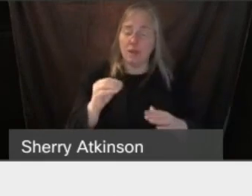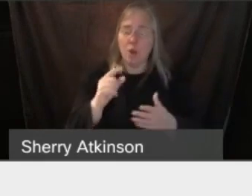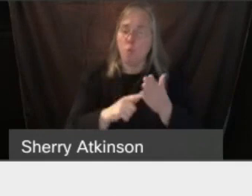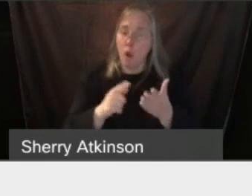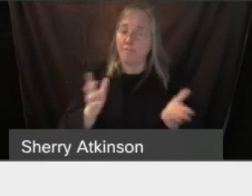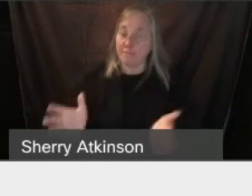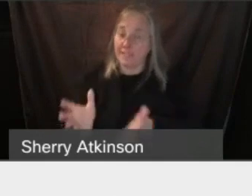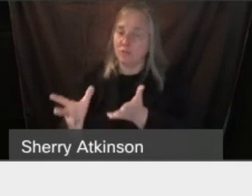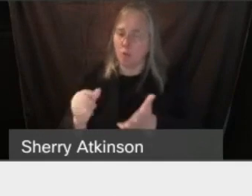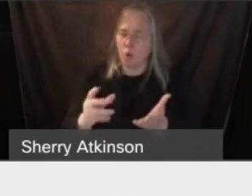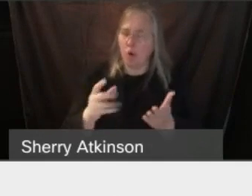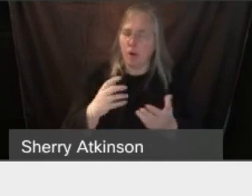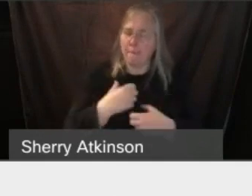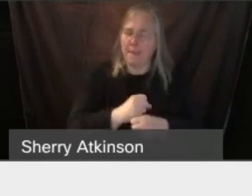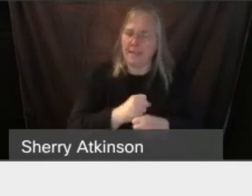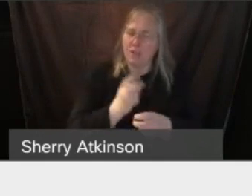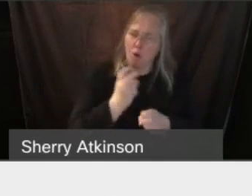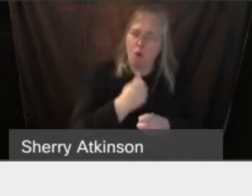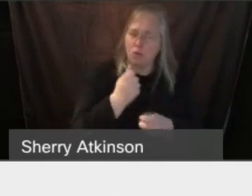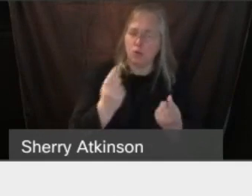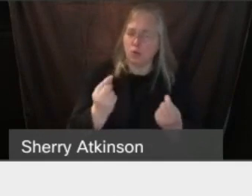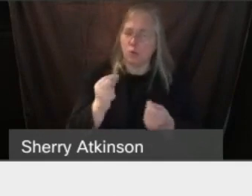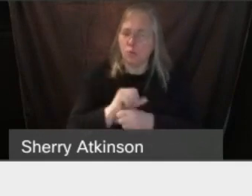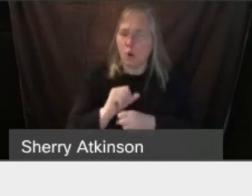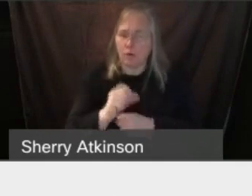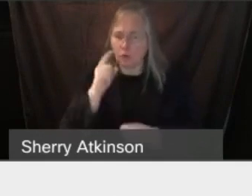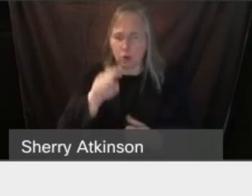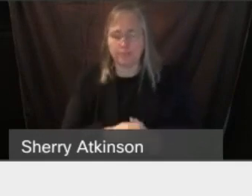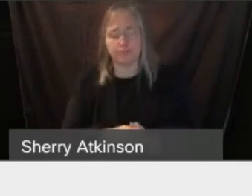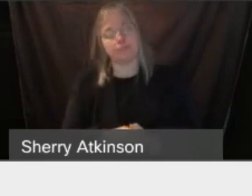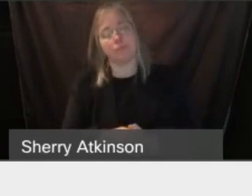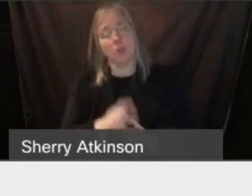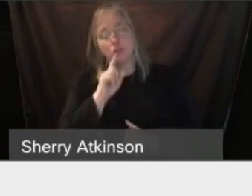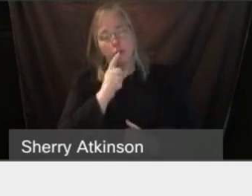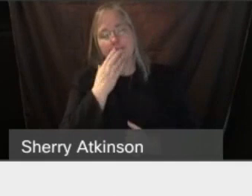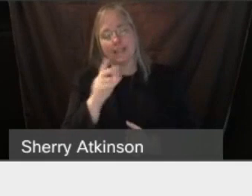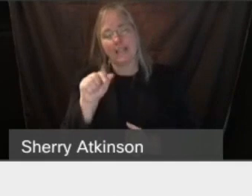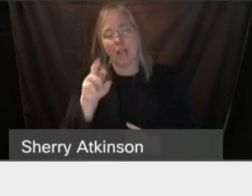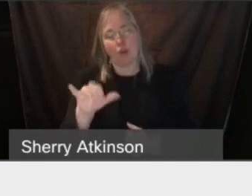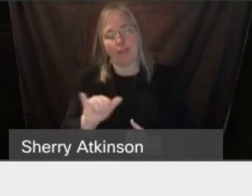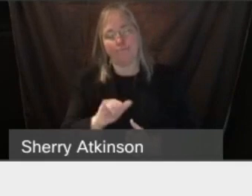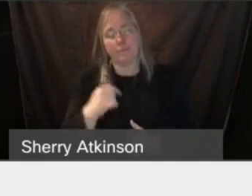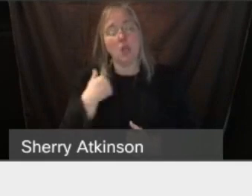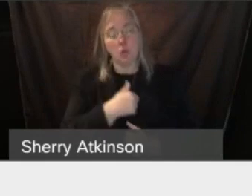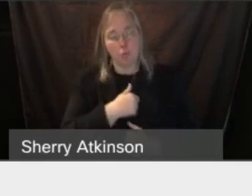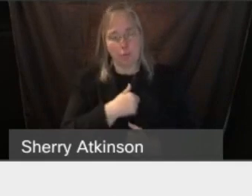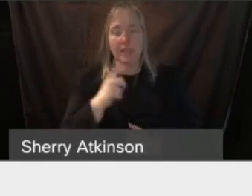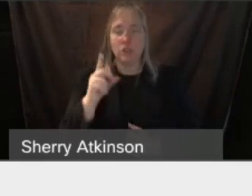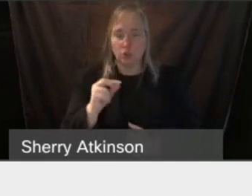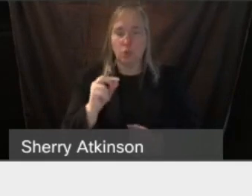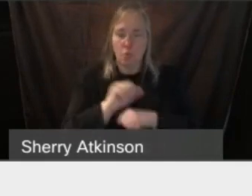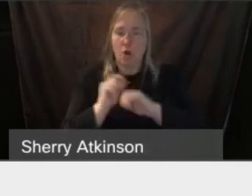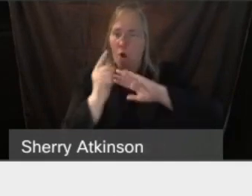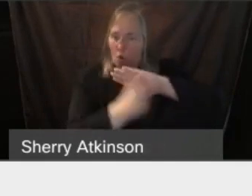to some of the work that you're seeing? Sure. Thanks, Larry. Yeah, so we do work all over the